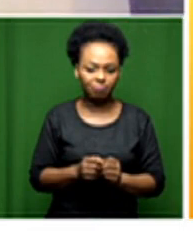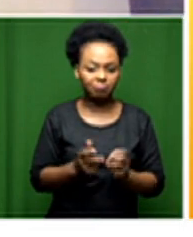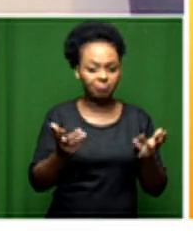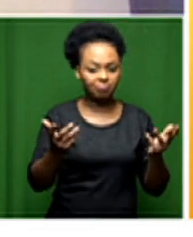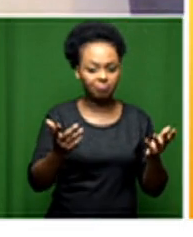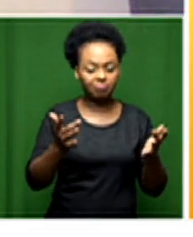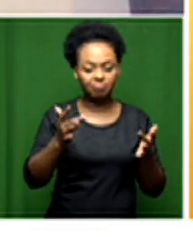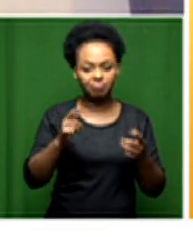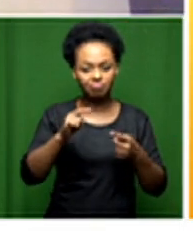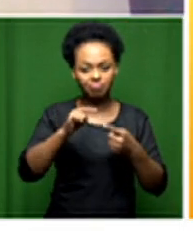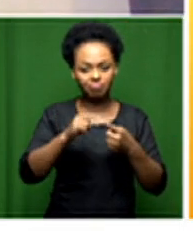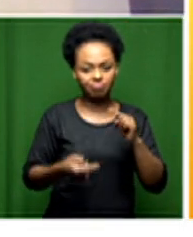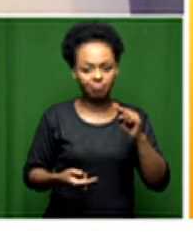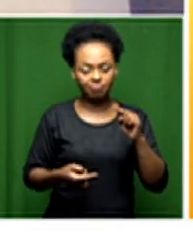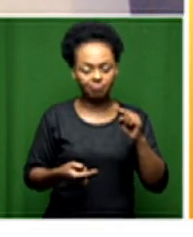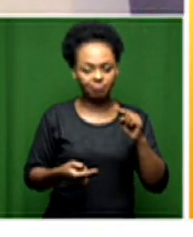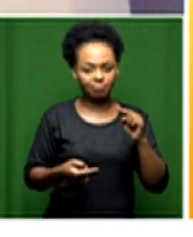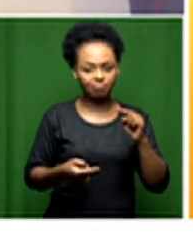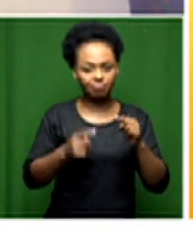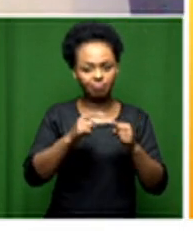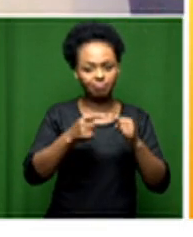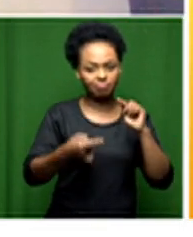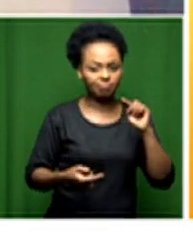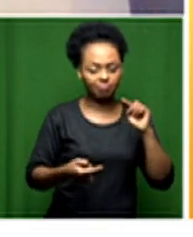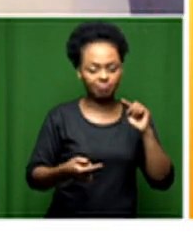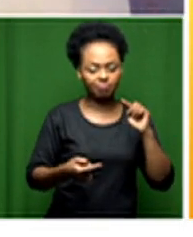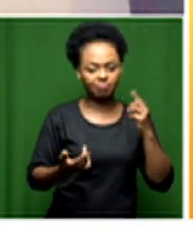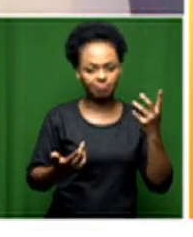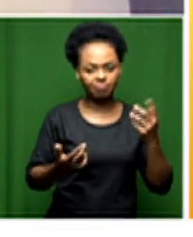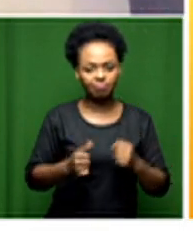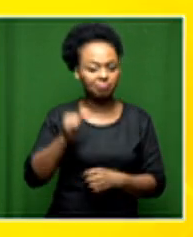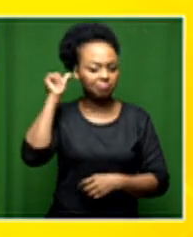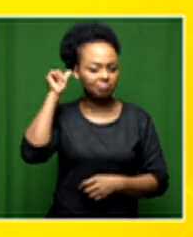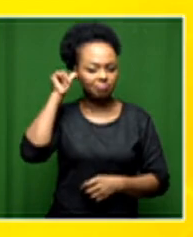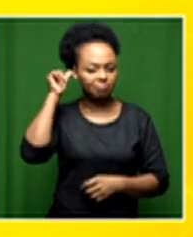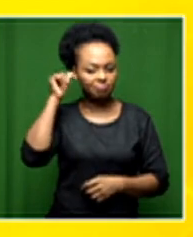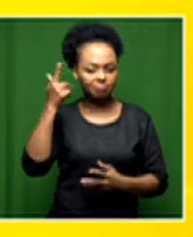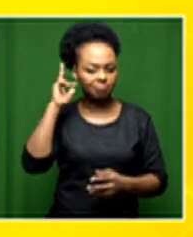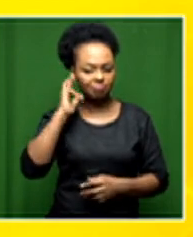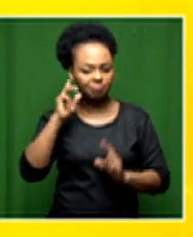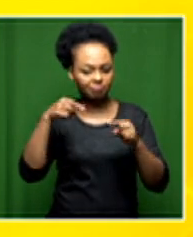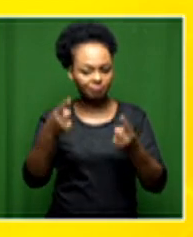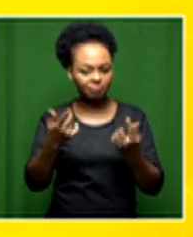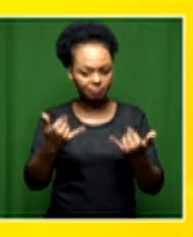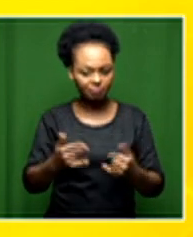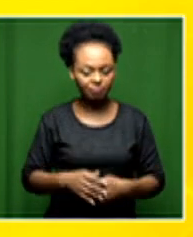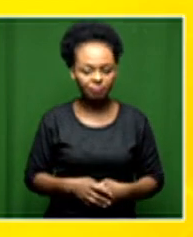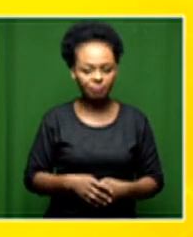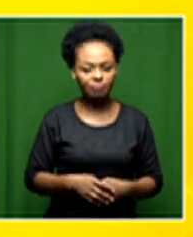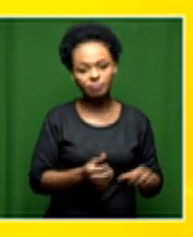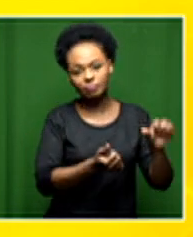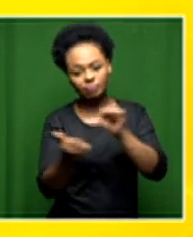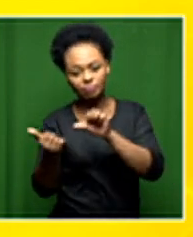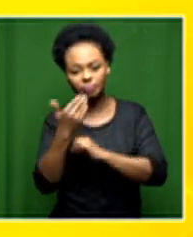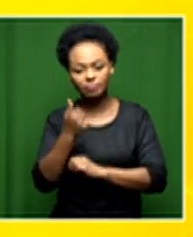All right, we seem to have lost the sound there, the audio to Andile Nongogo, but, can we come back